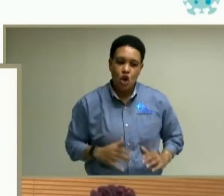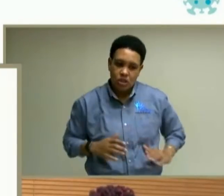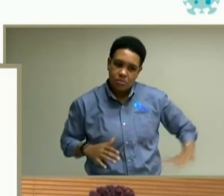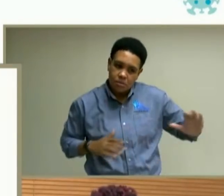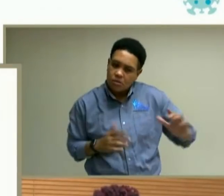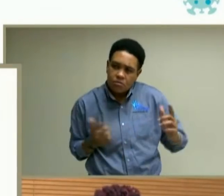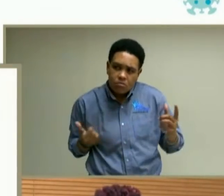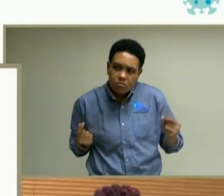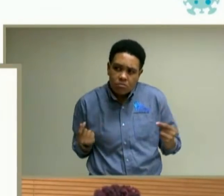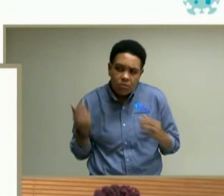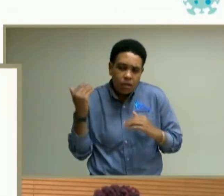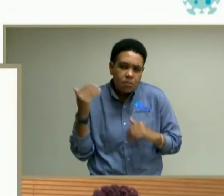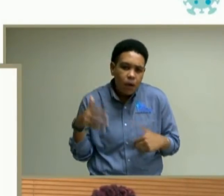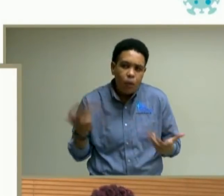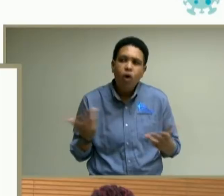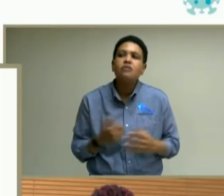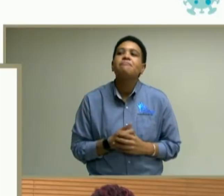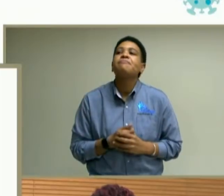of what is expected.